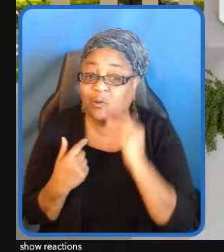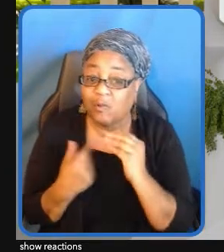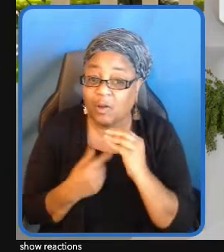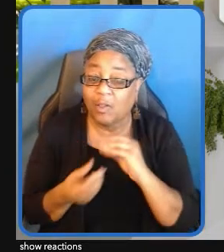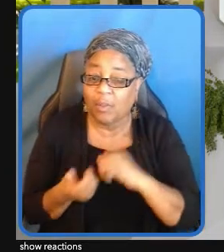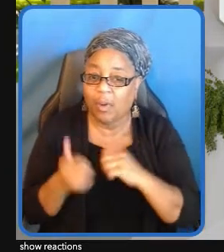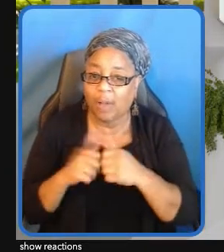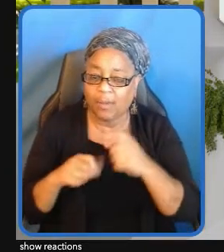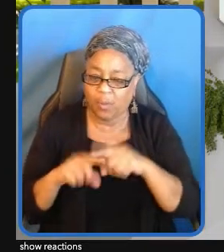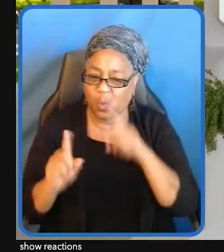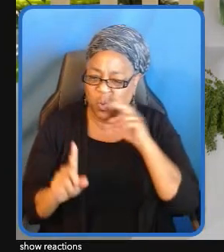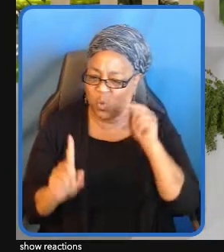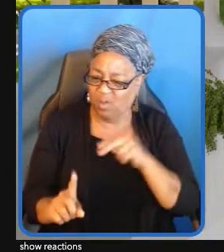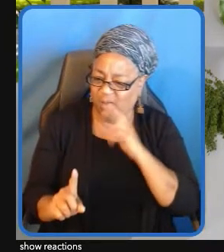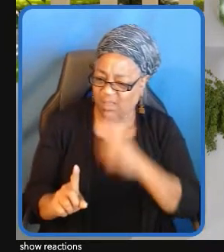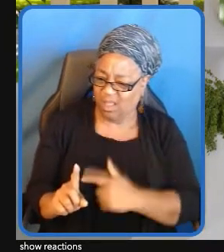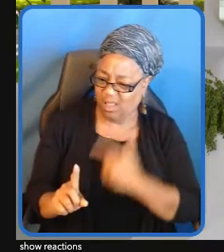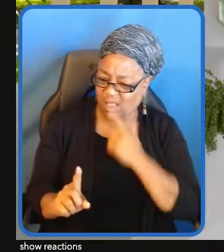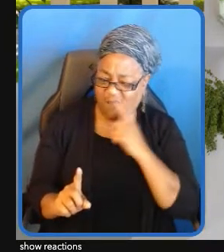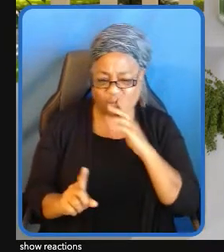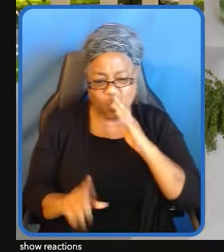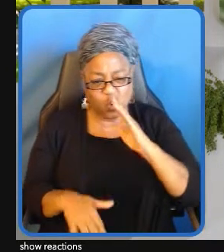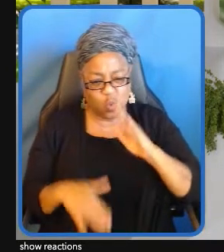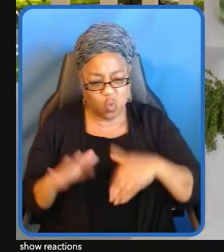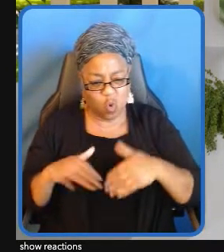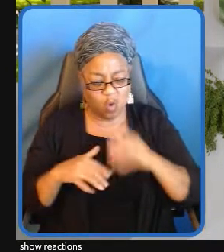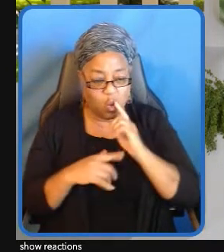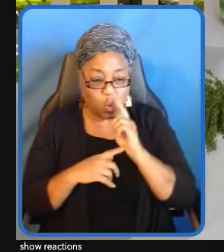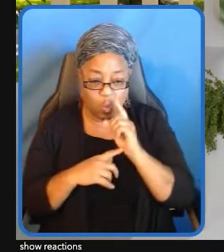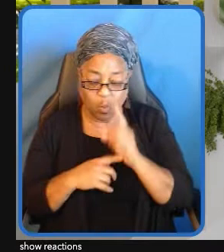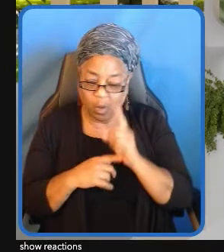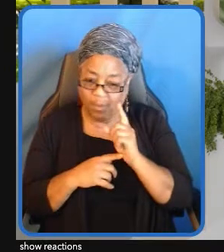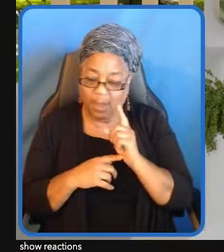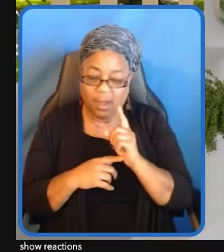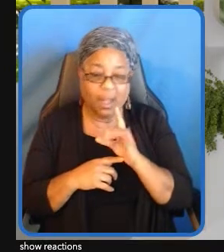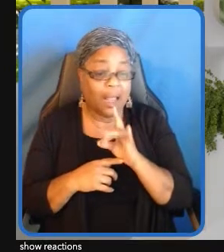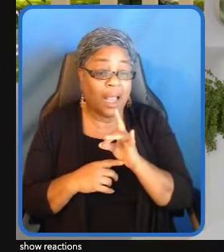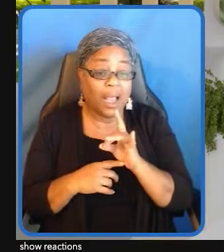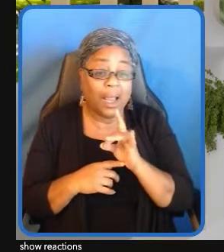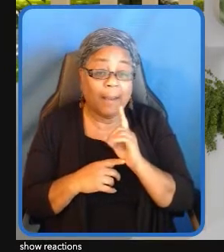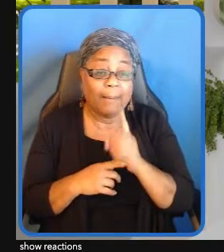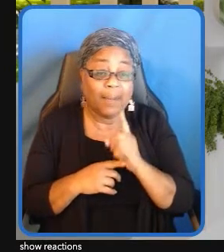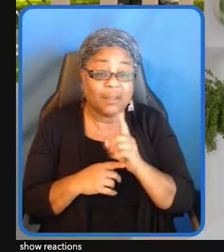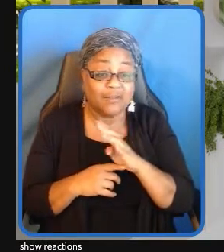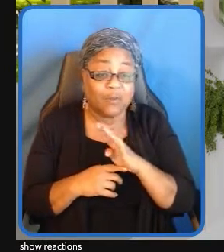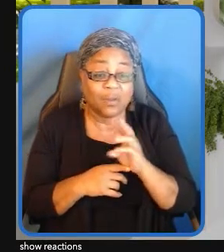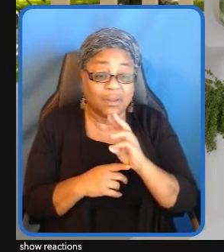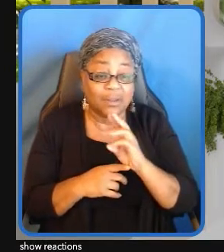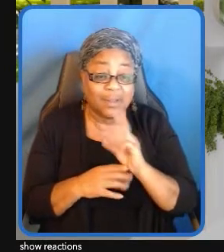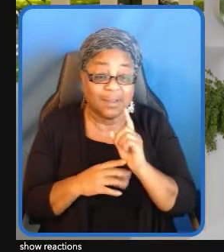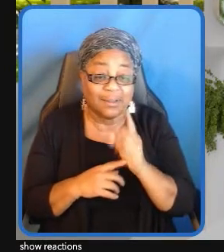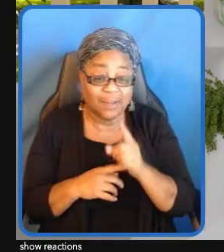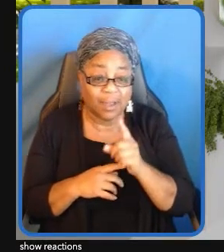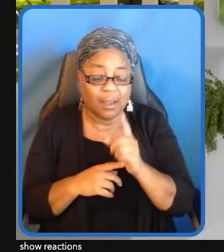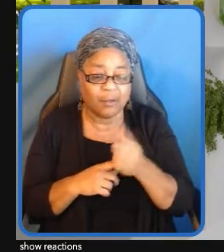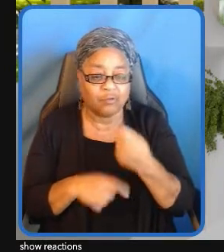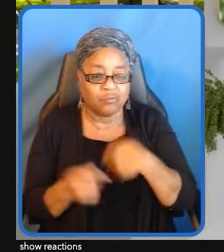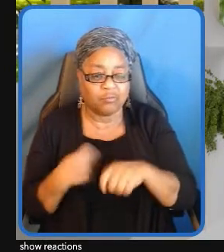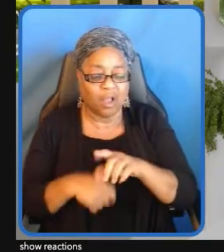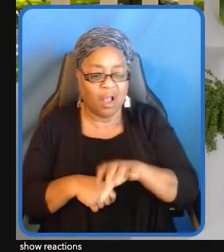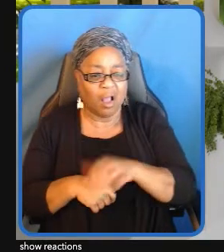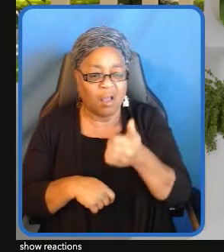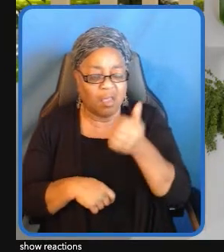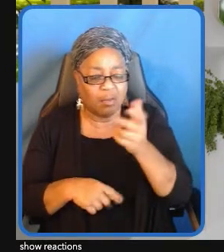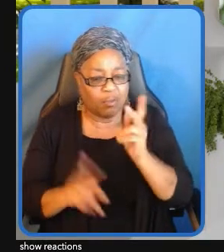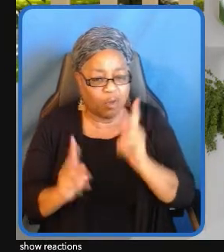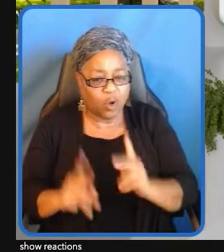life is like, when you walk not a mile but a minute, 8 minutes and 46 seconds in another person's shoes, and you see life crushed in